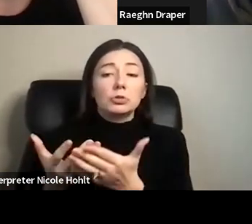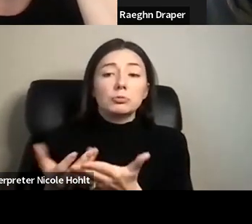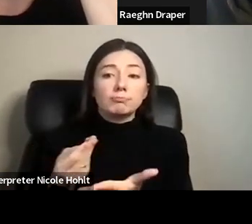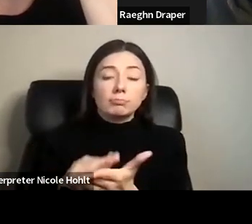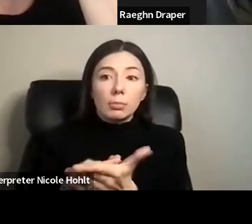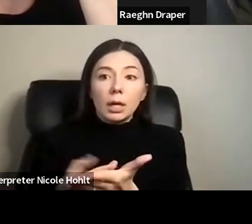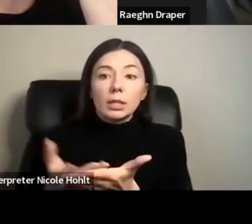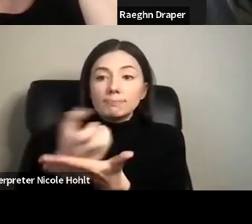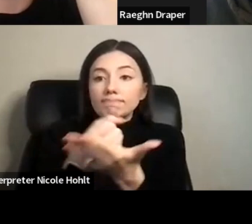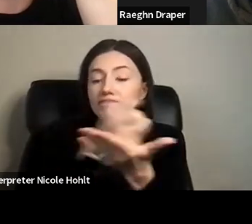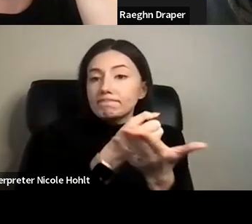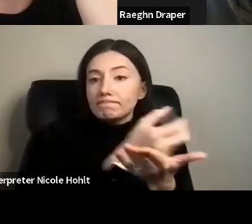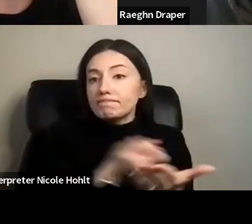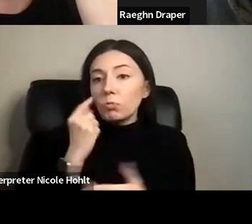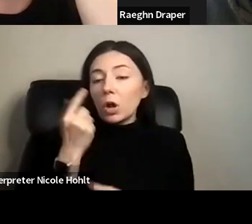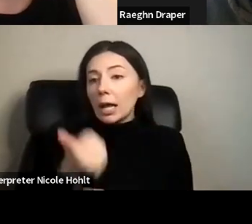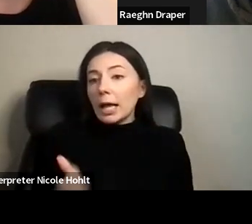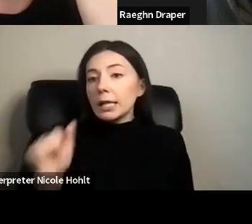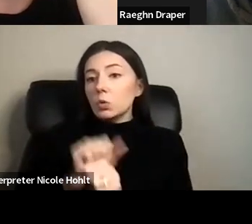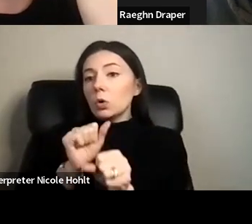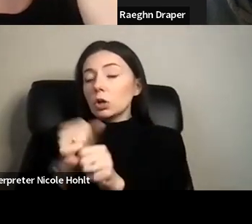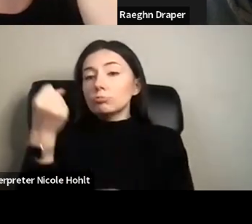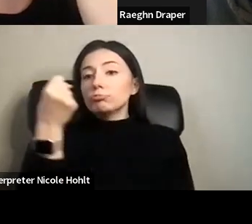Chicago. And then I